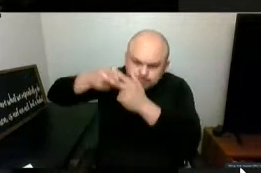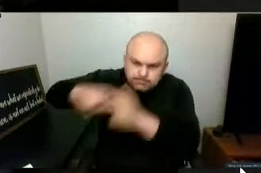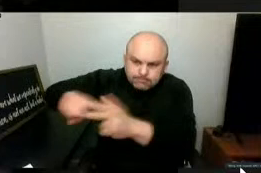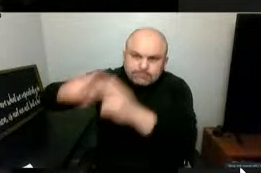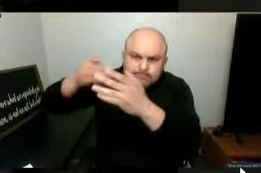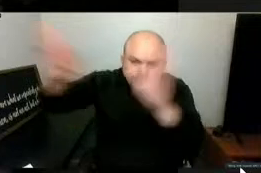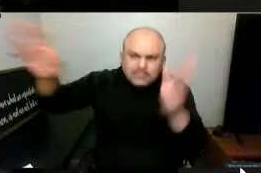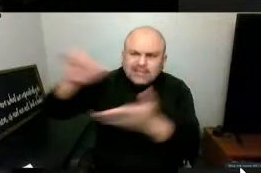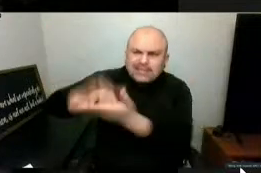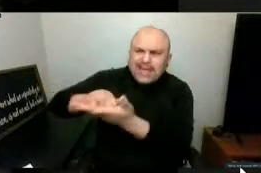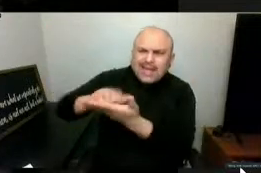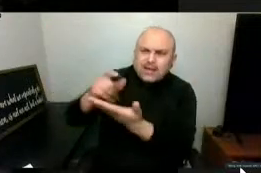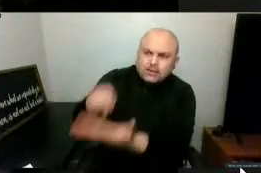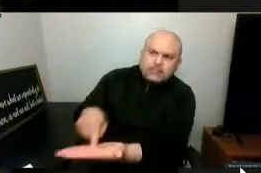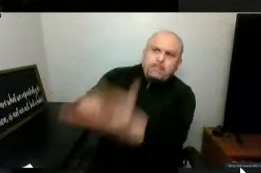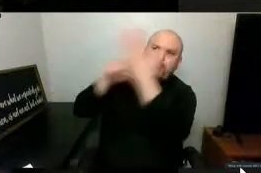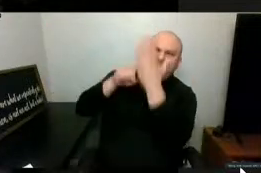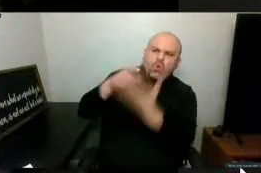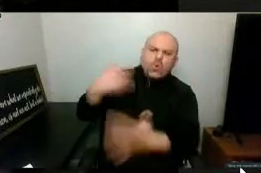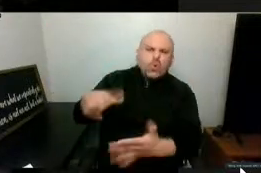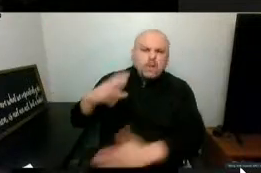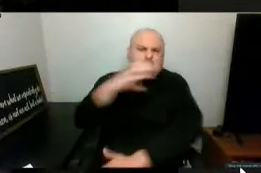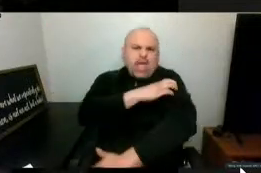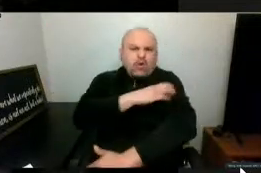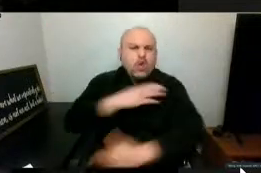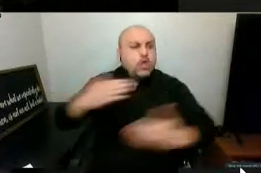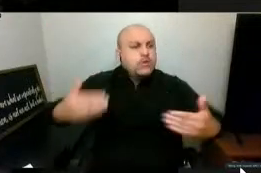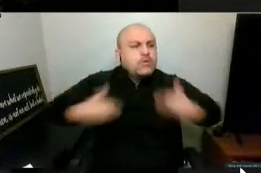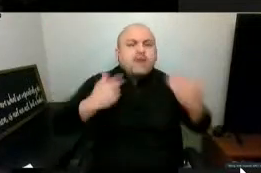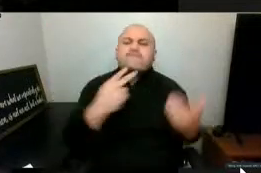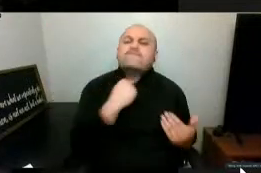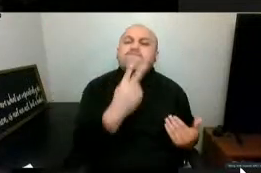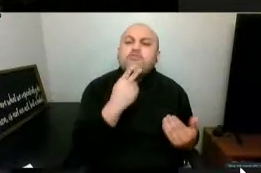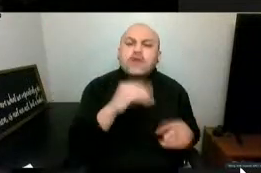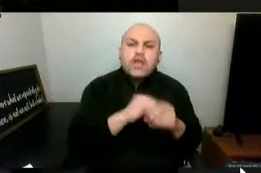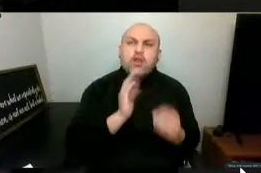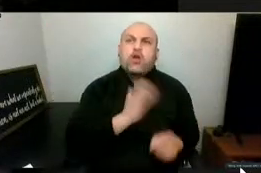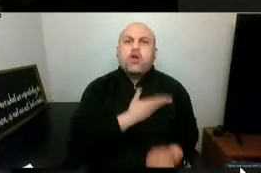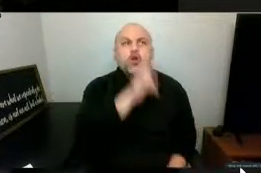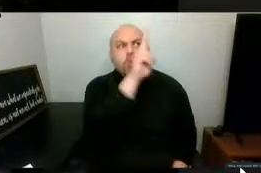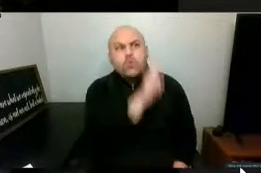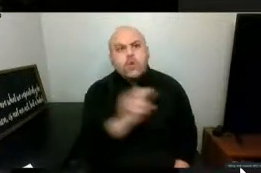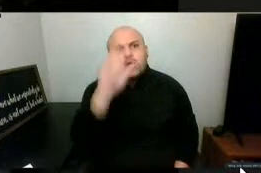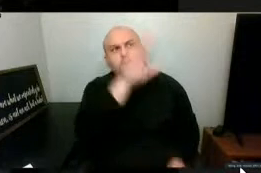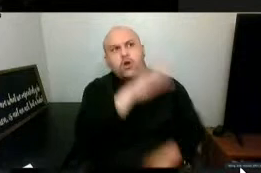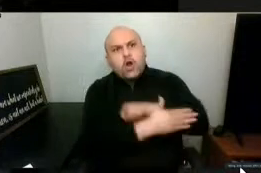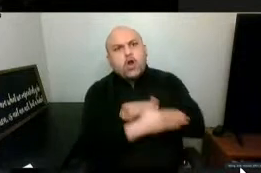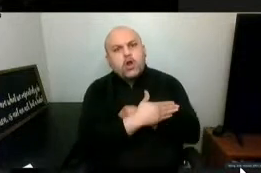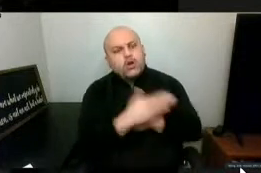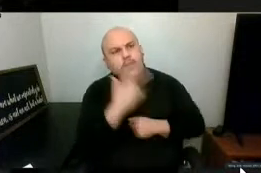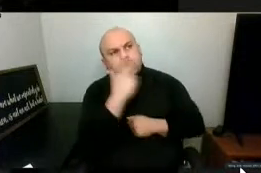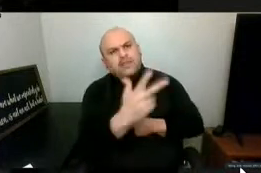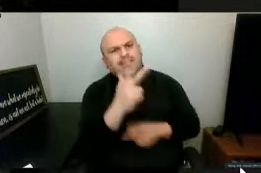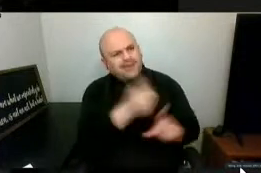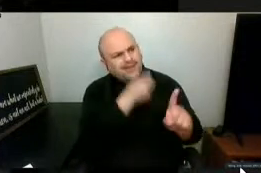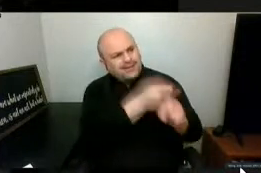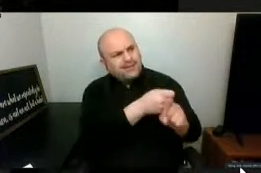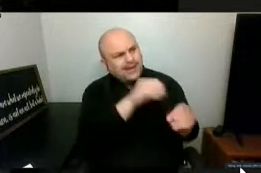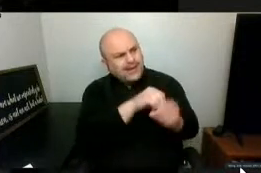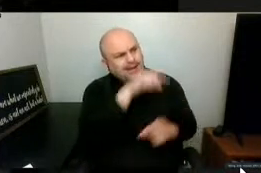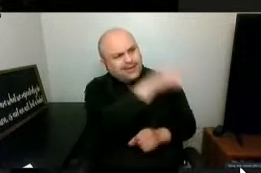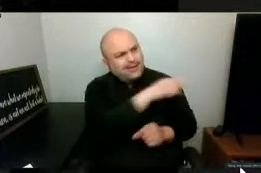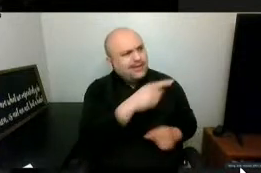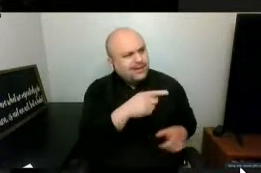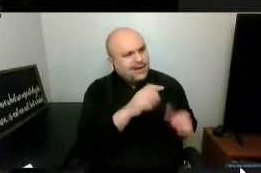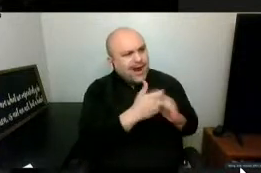illustration of the power of young voices in our country. And I think as we think about the impact of the pandemic on young people, and